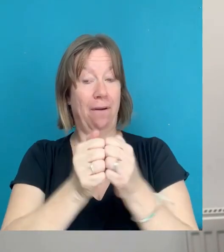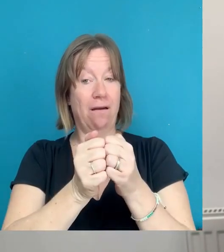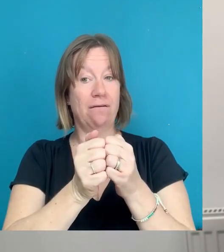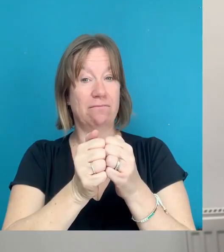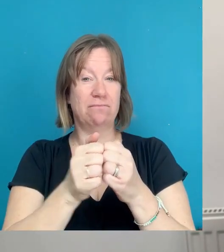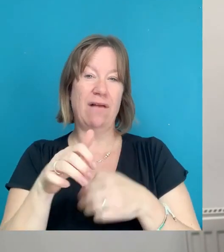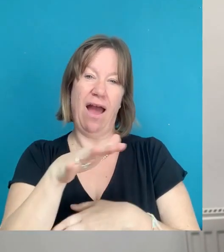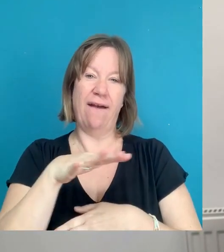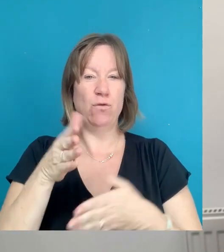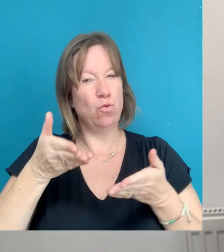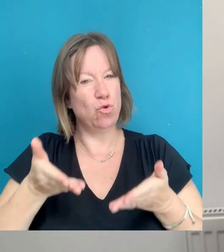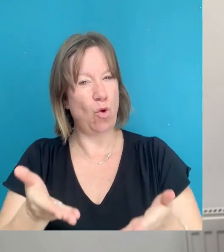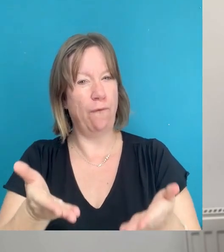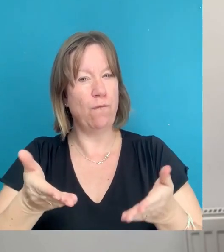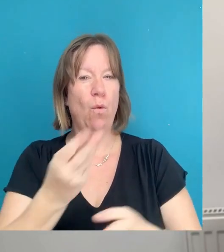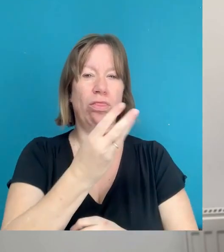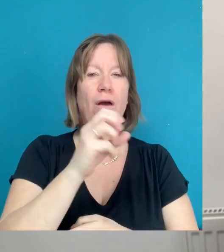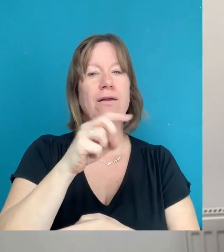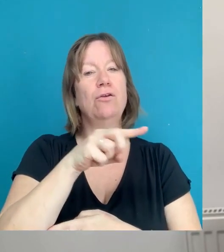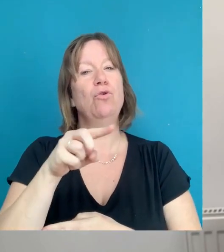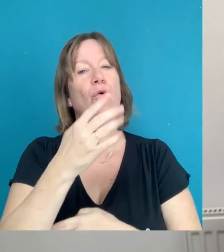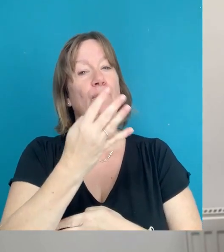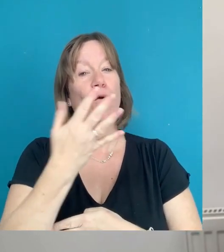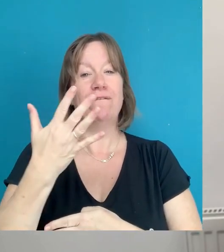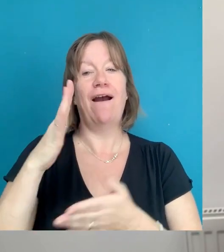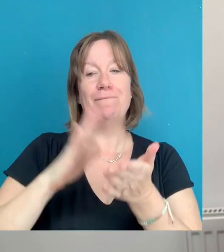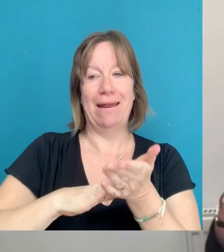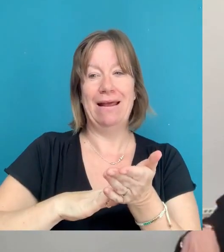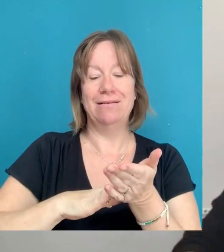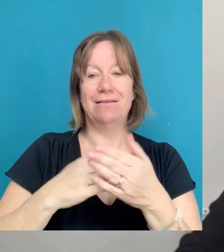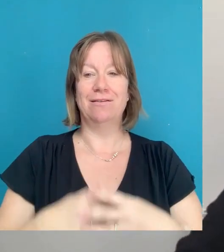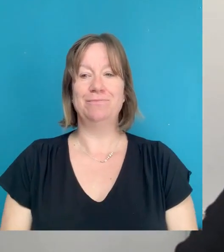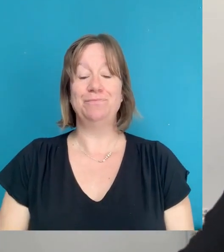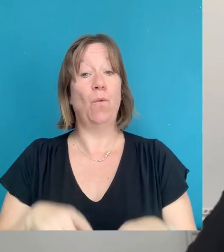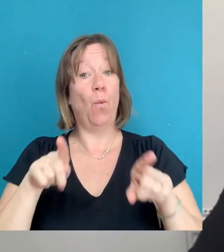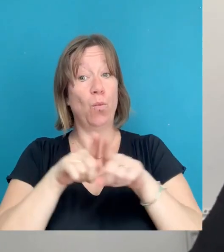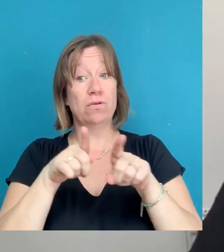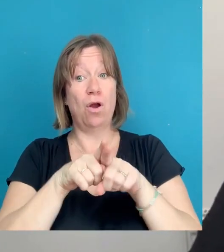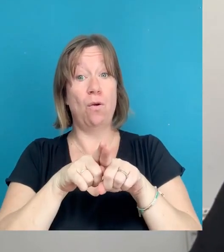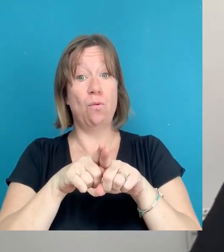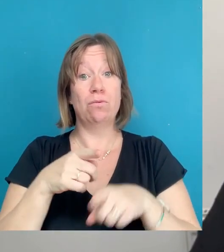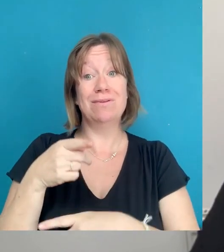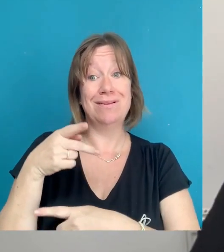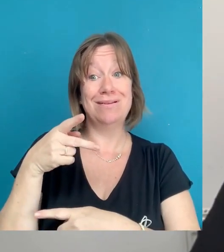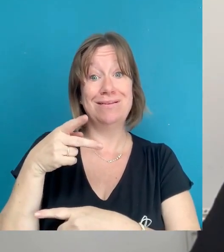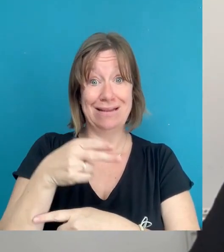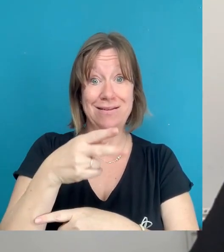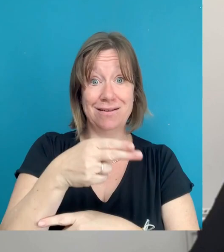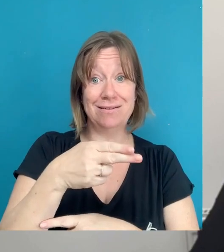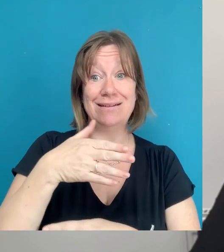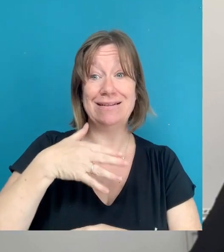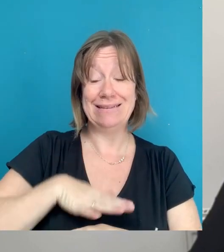paper, which is why it's in for 30 to 45 minutes. Also, there's scissors. I've